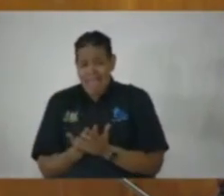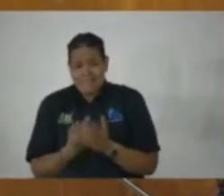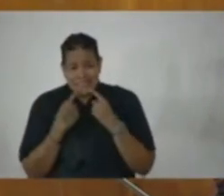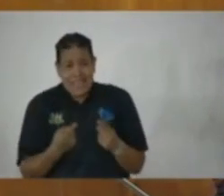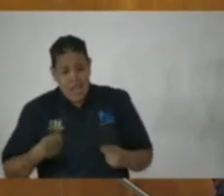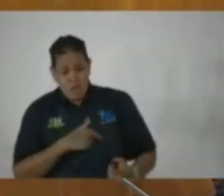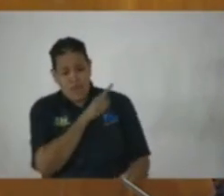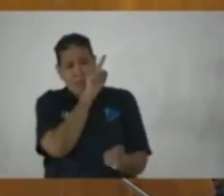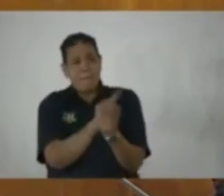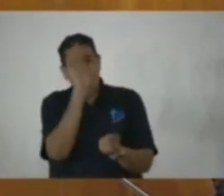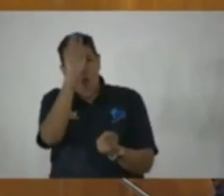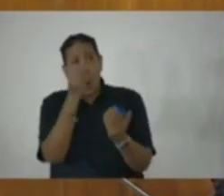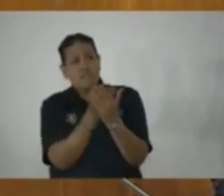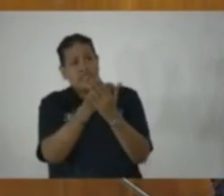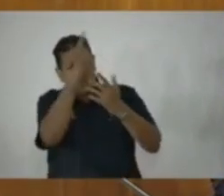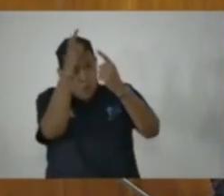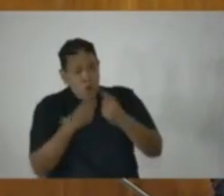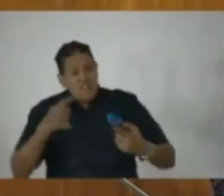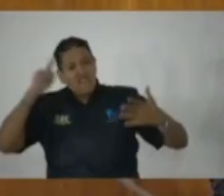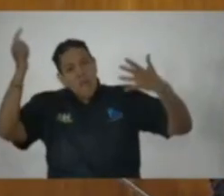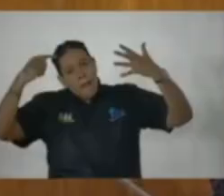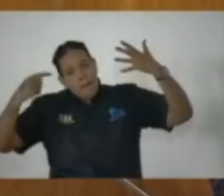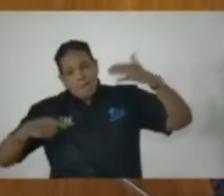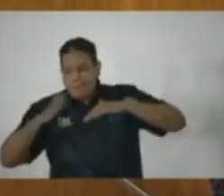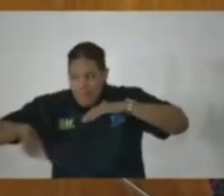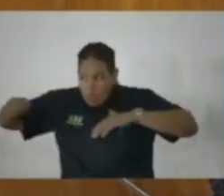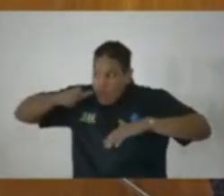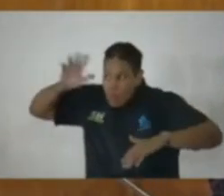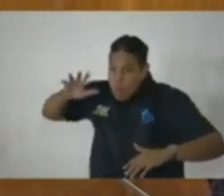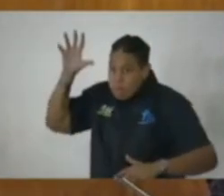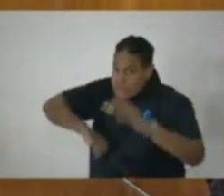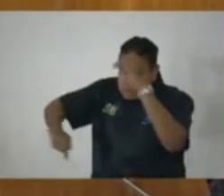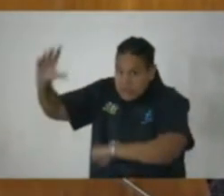we met all our fiscal targets than those who did not.